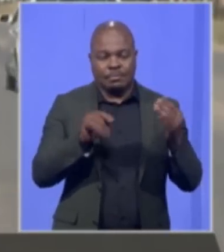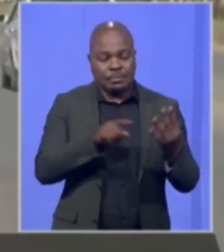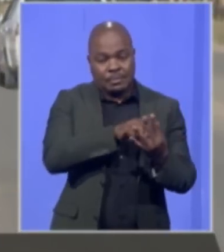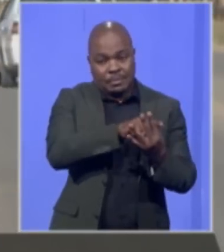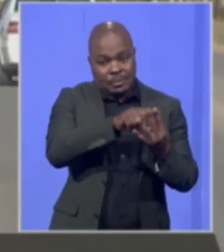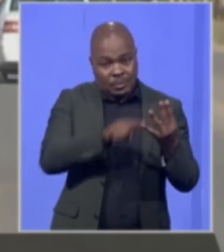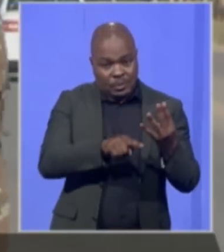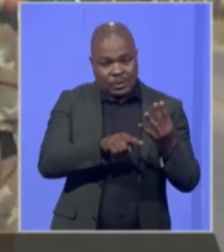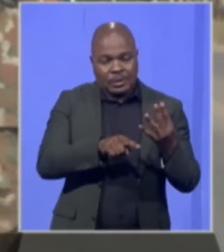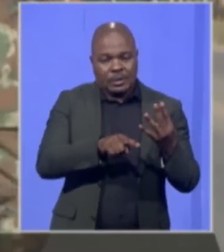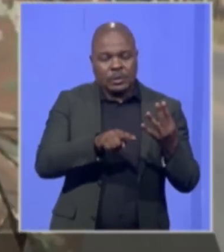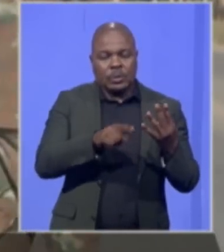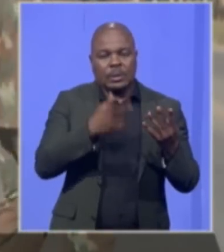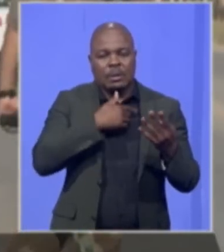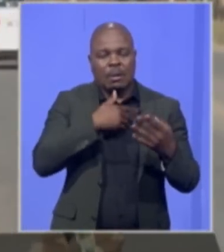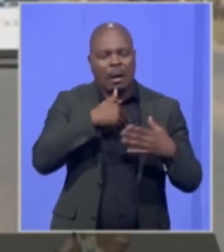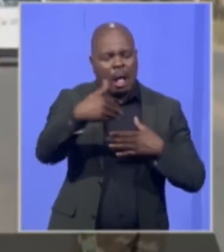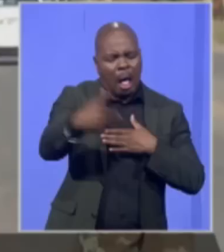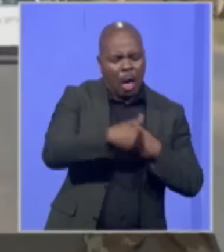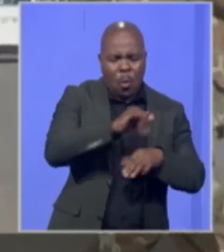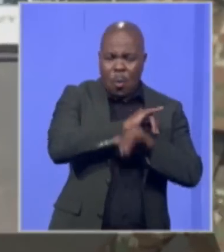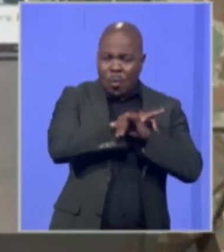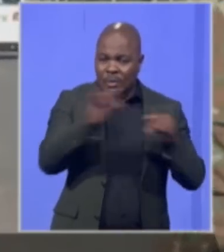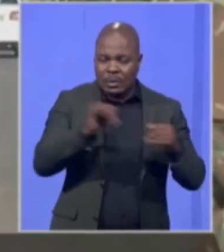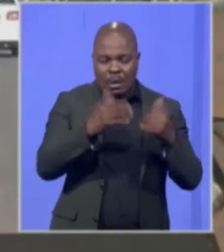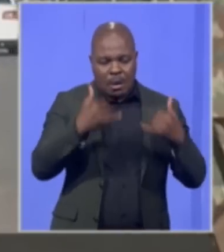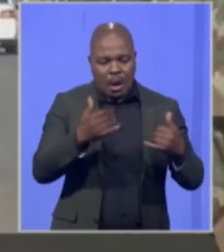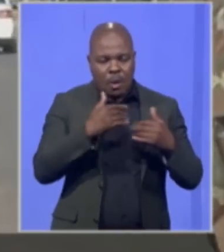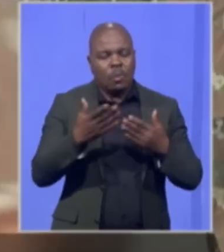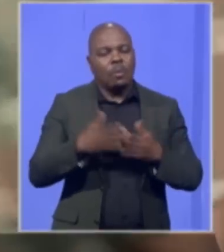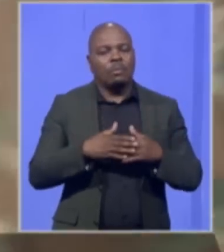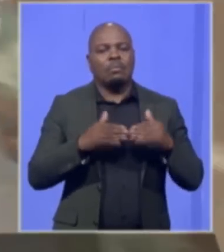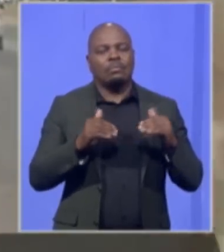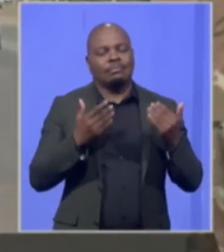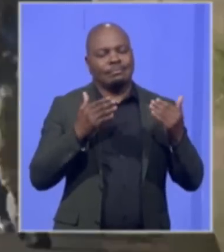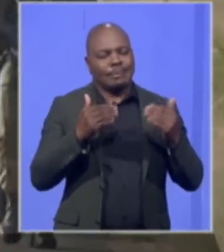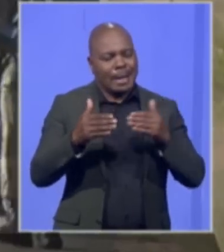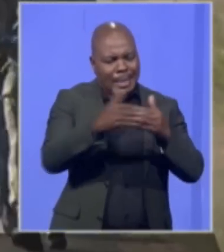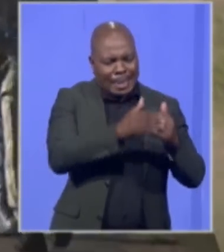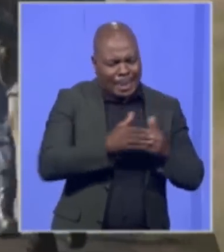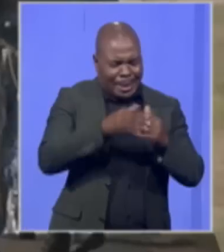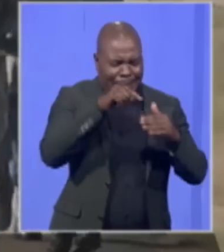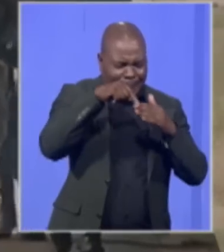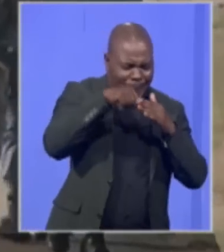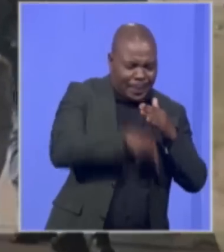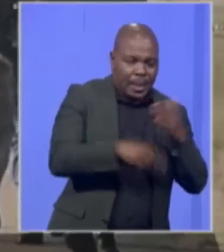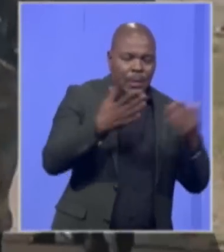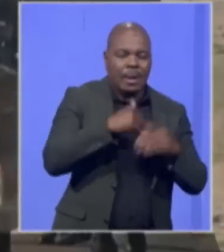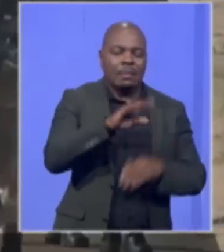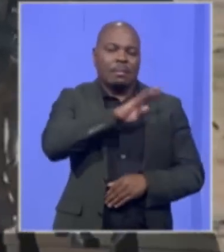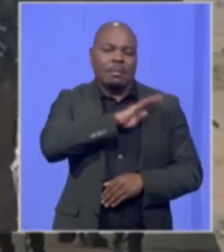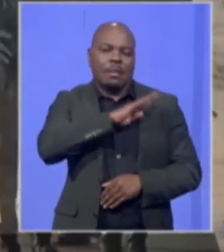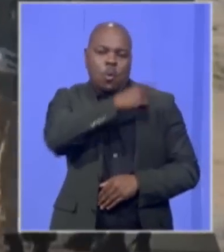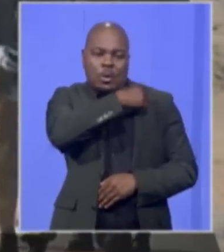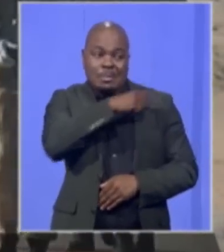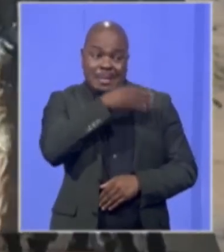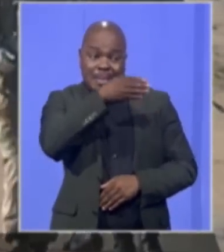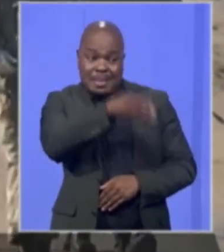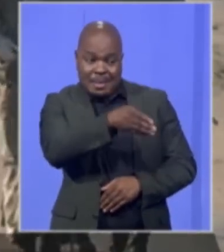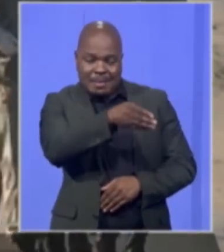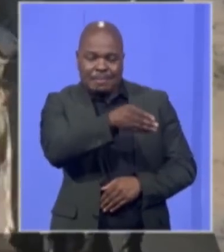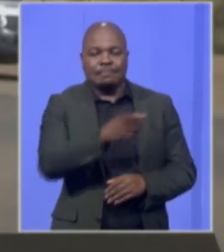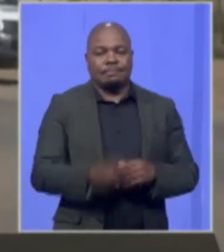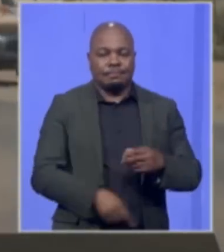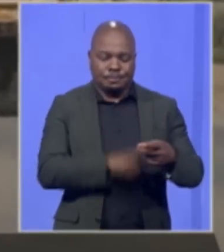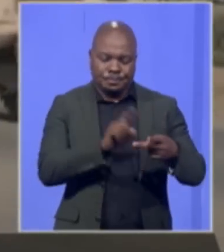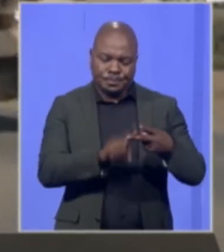who were critically wounded are being attended in a high care facility at One Tree Hospital. And then